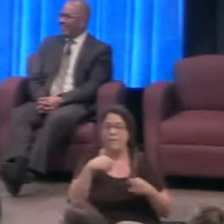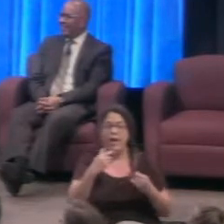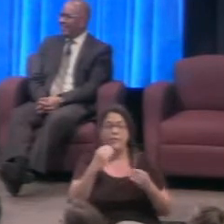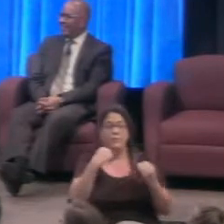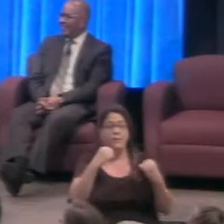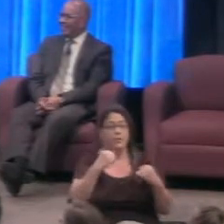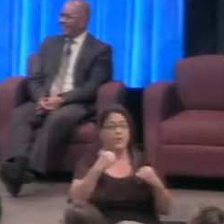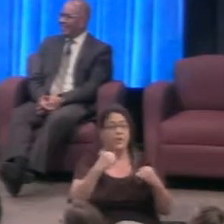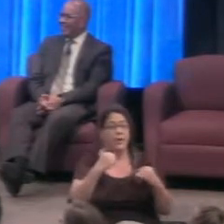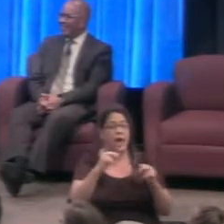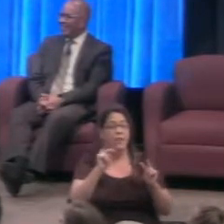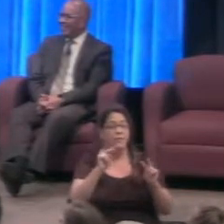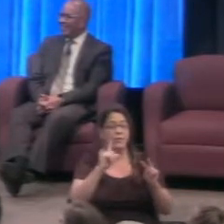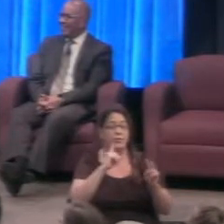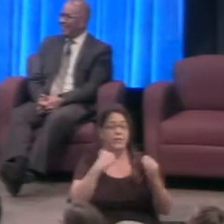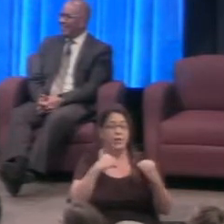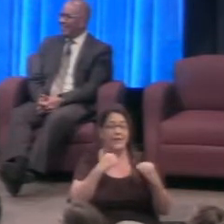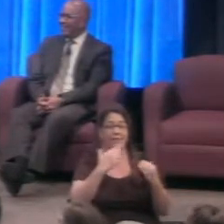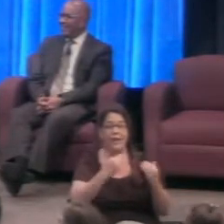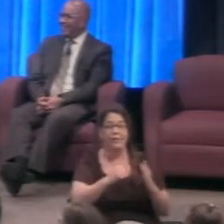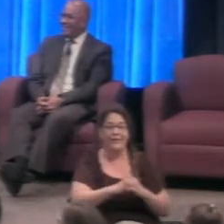Looking forward to indulging. Thank you.